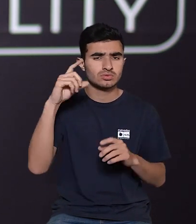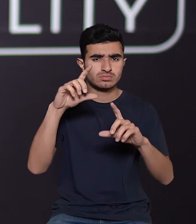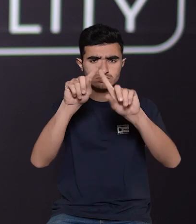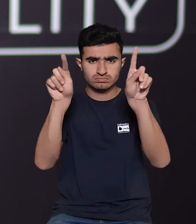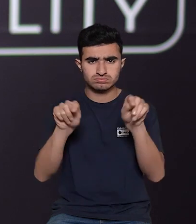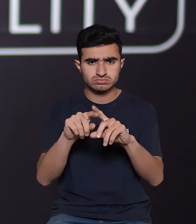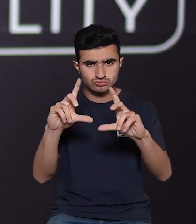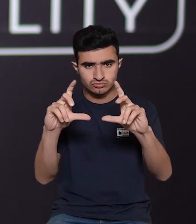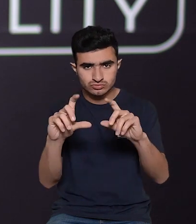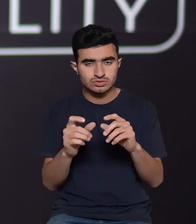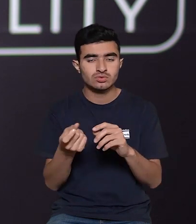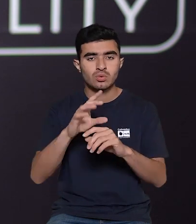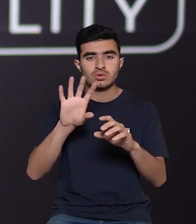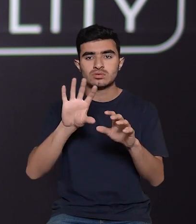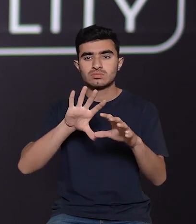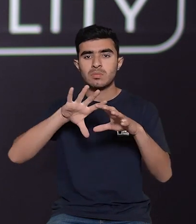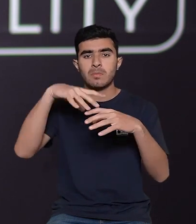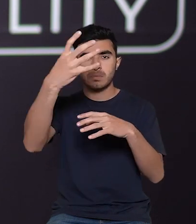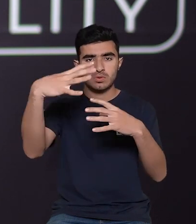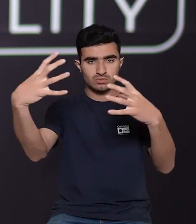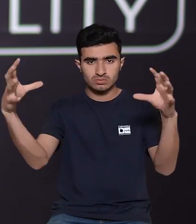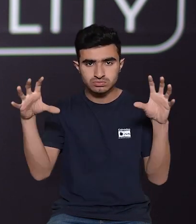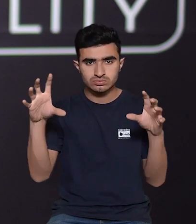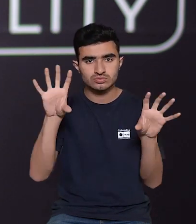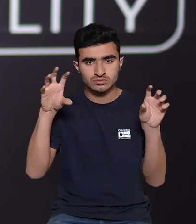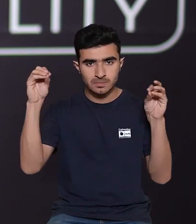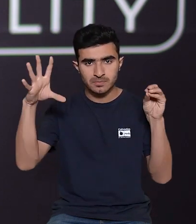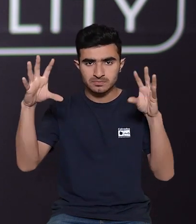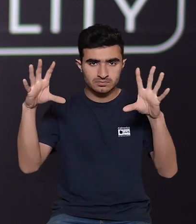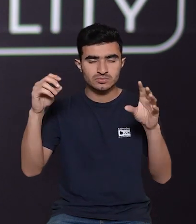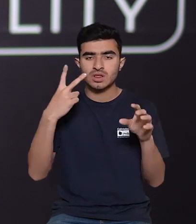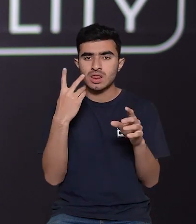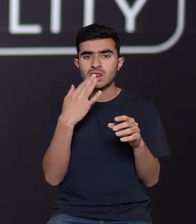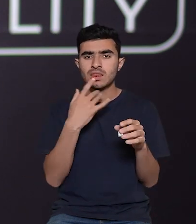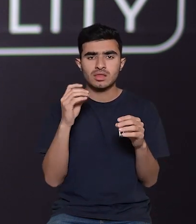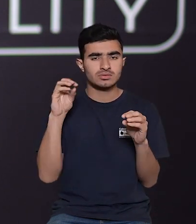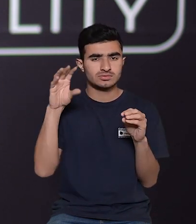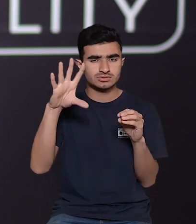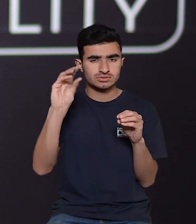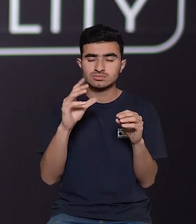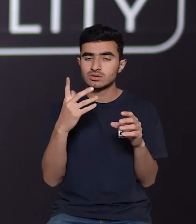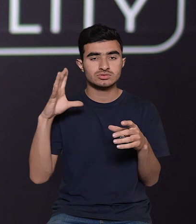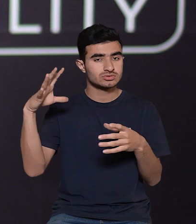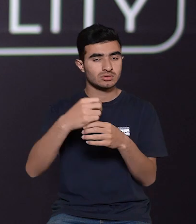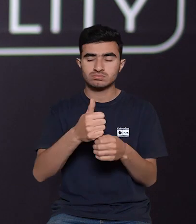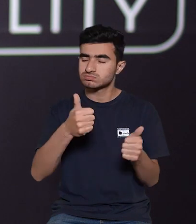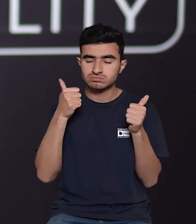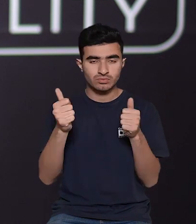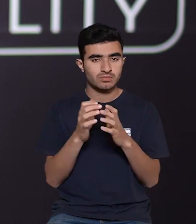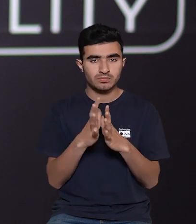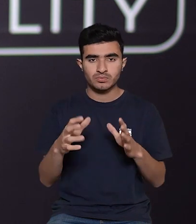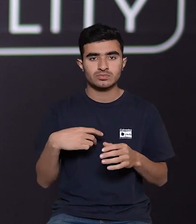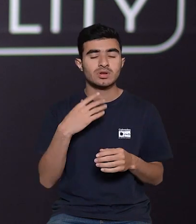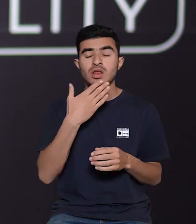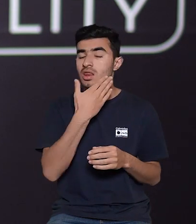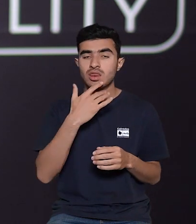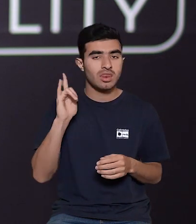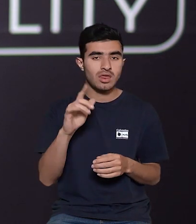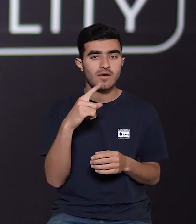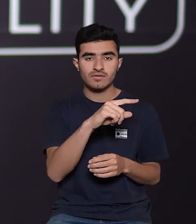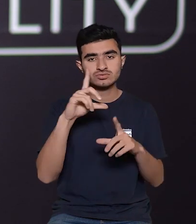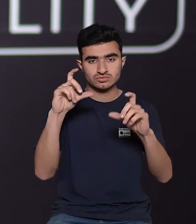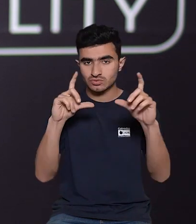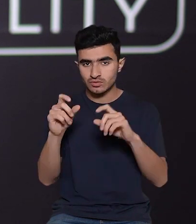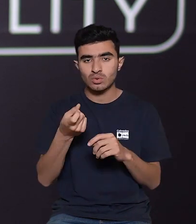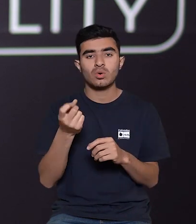also really good because of his portraits, his style of photography, and the studio photography he does, and the lighting is absolutely